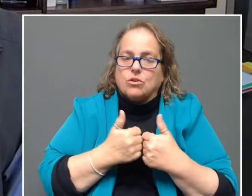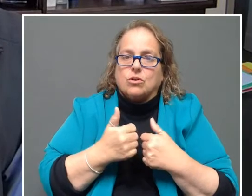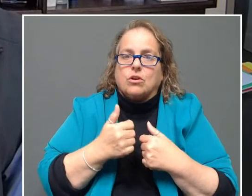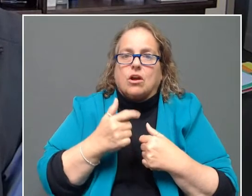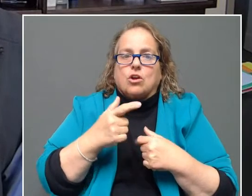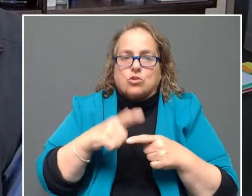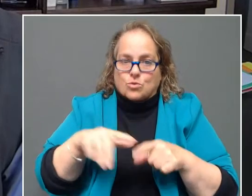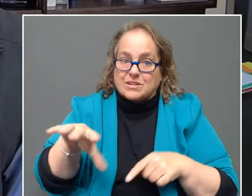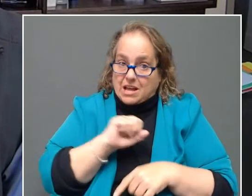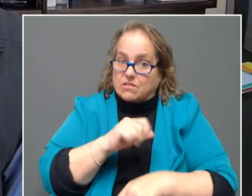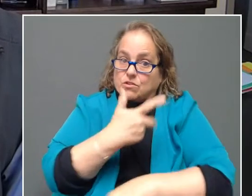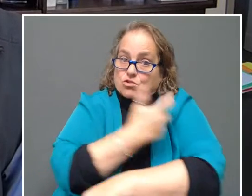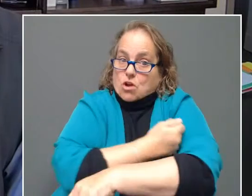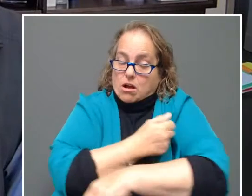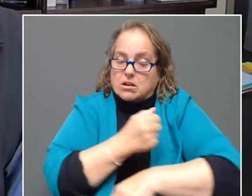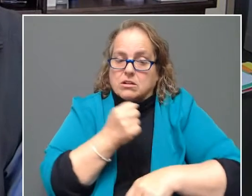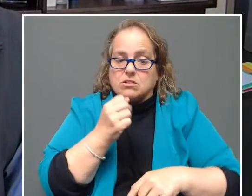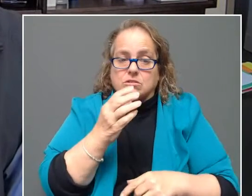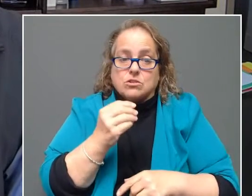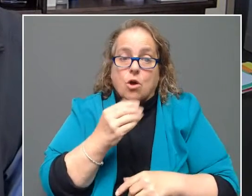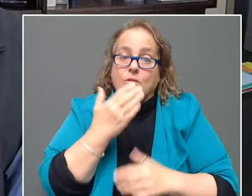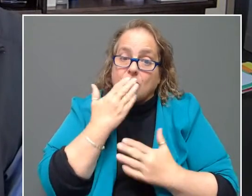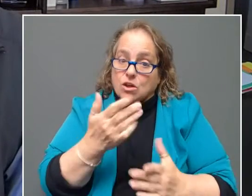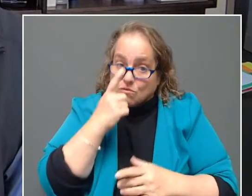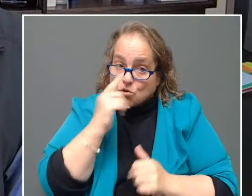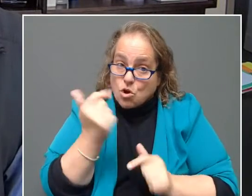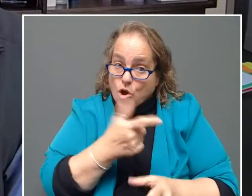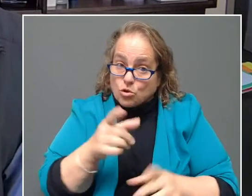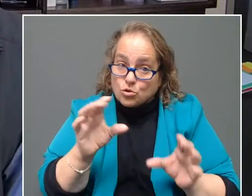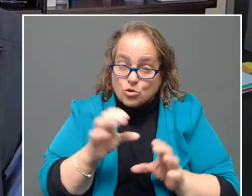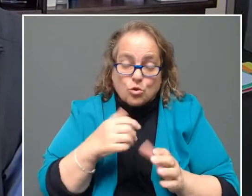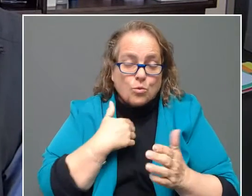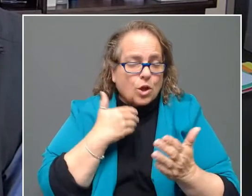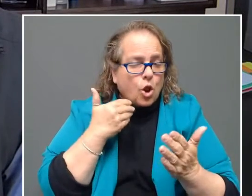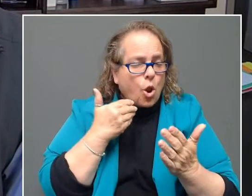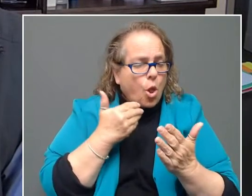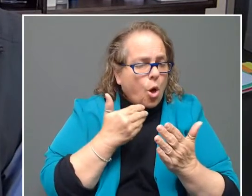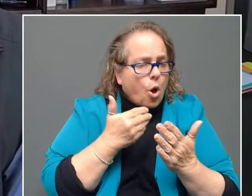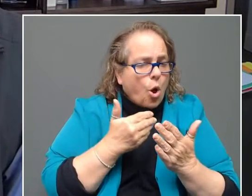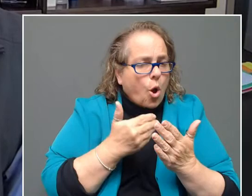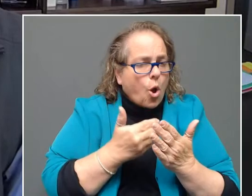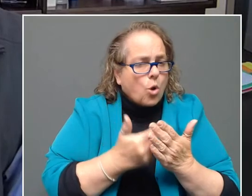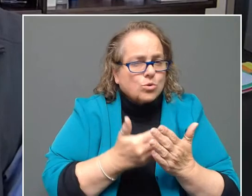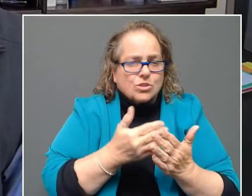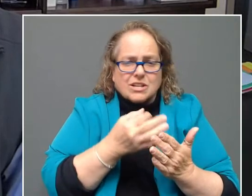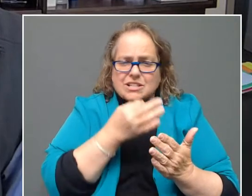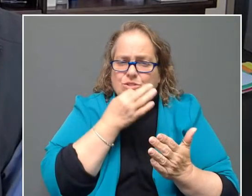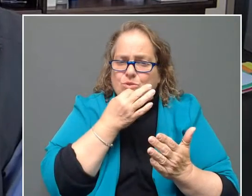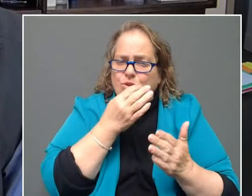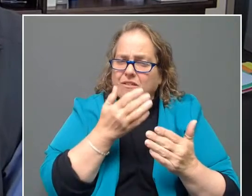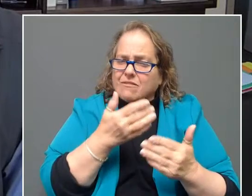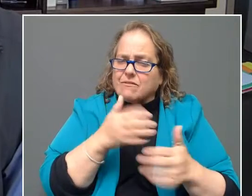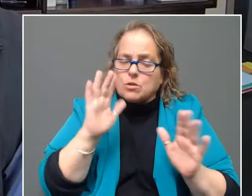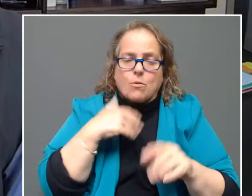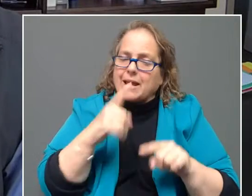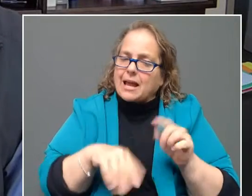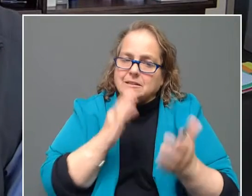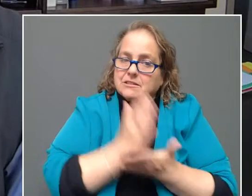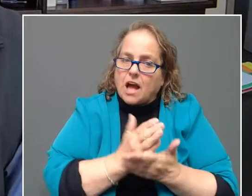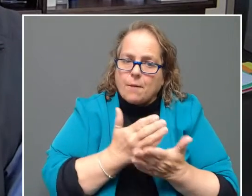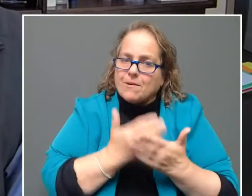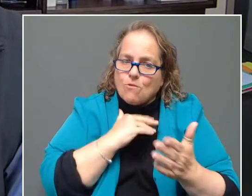was available. So thank you for all you're doing. We're so close to the finish line. We can't stop before the race is run, though.